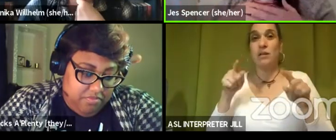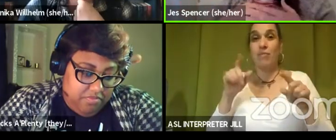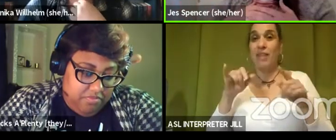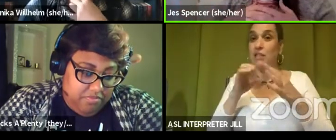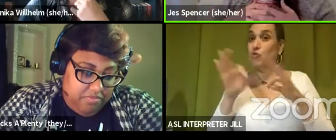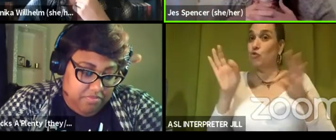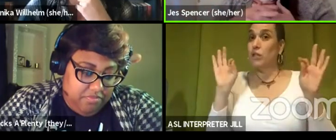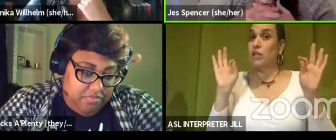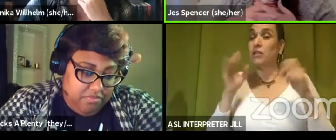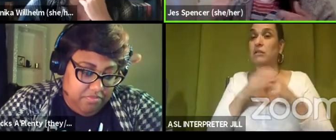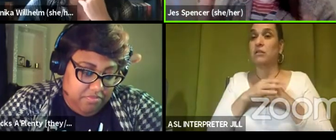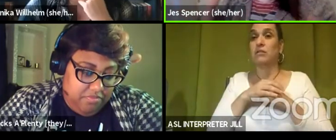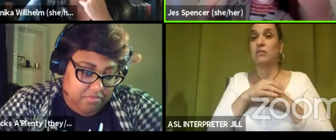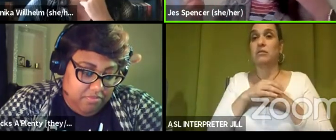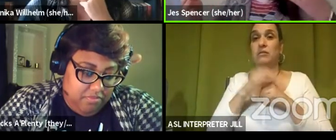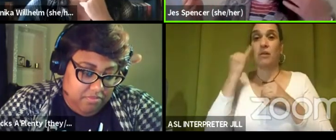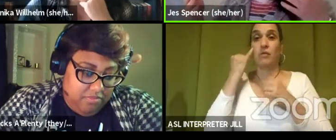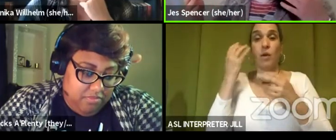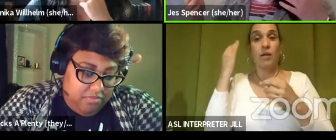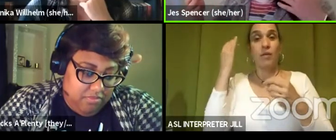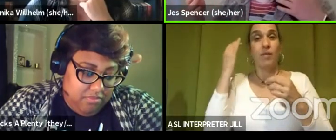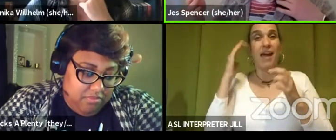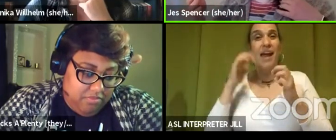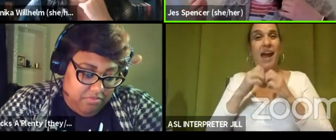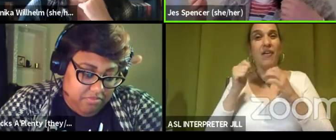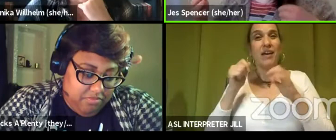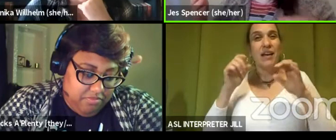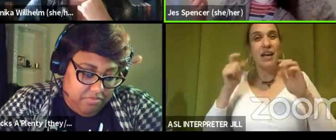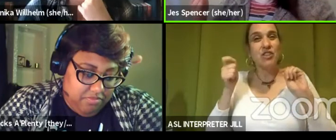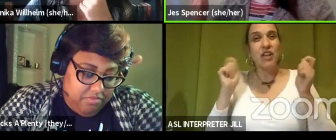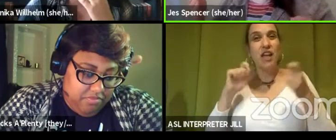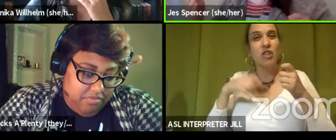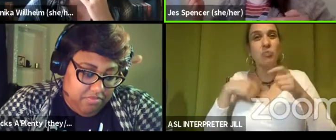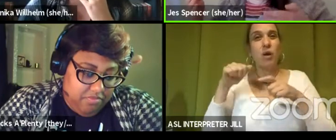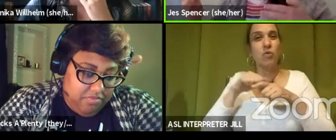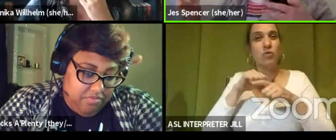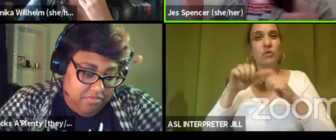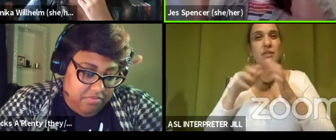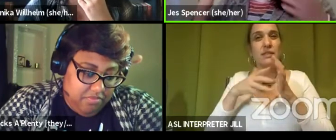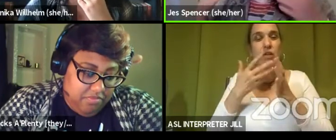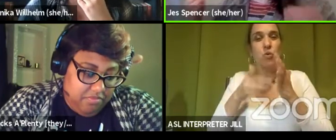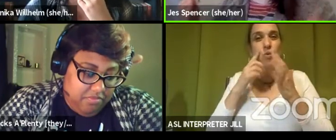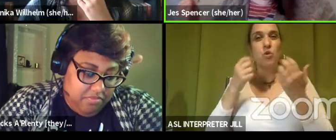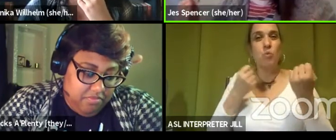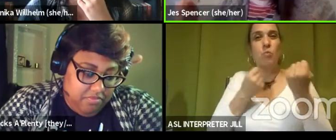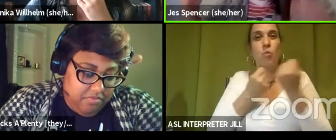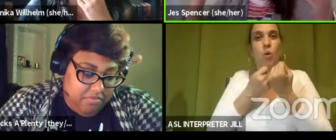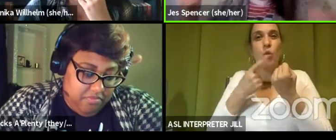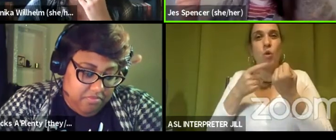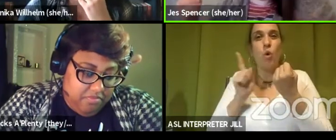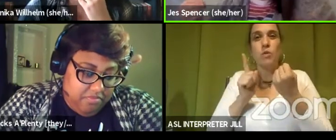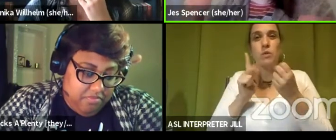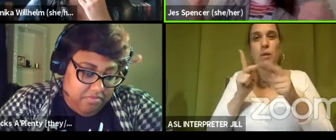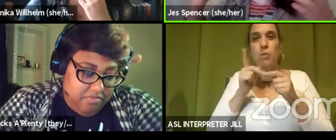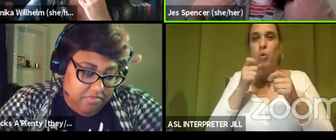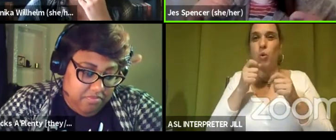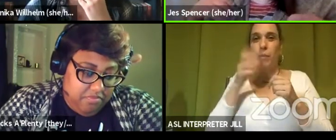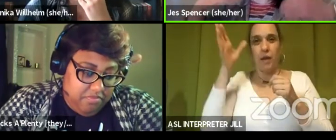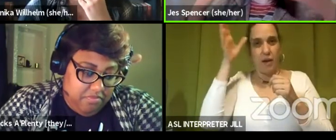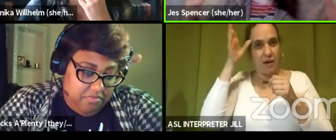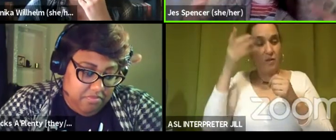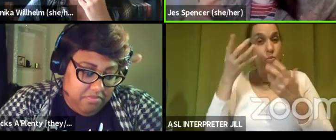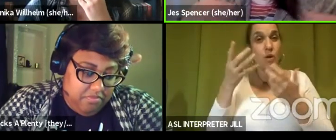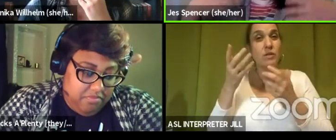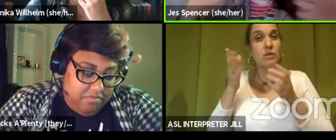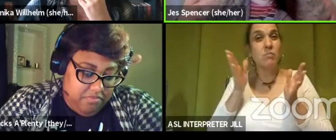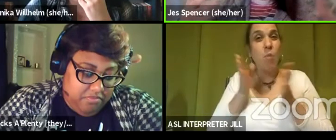And so if you want to think about how can I redo my rehearsal schedule so that it supports caregivers, what are those small free things as a leader